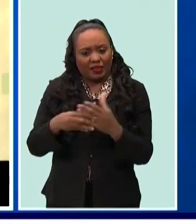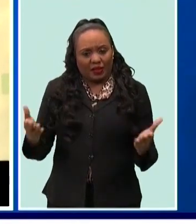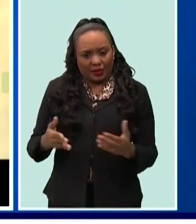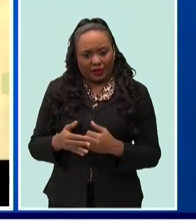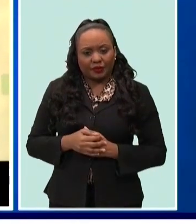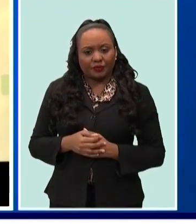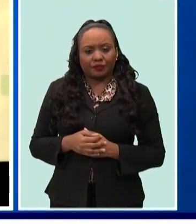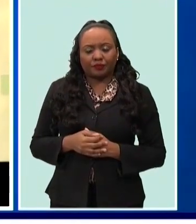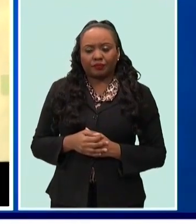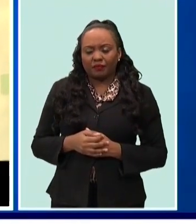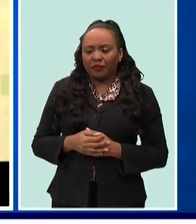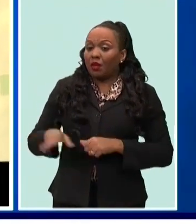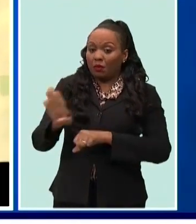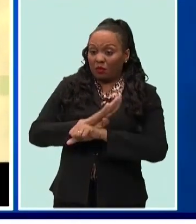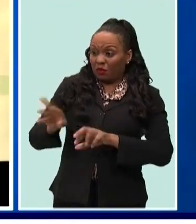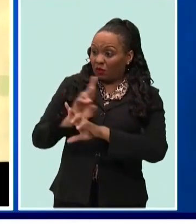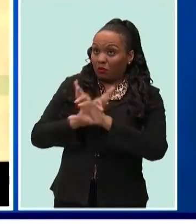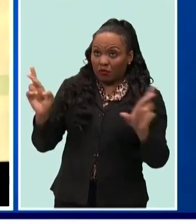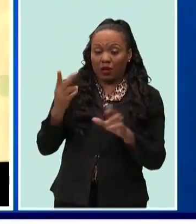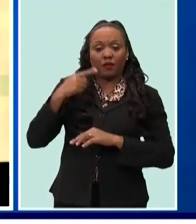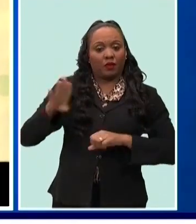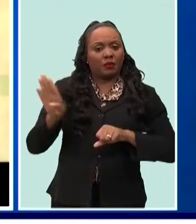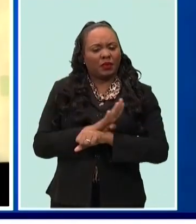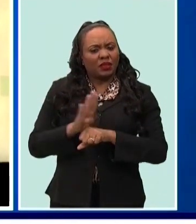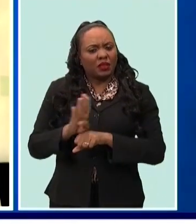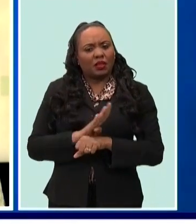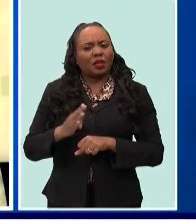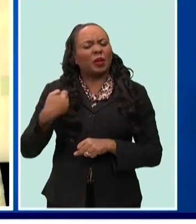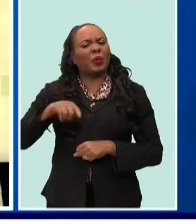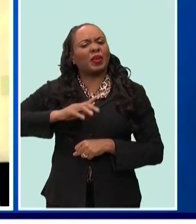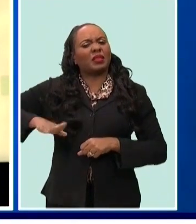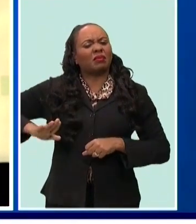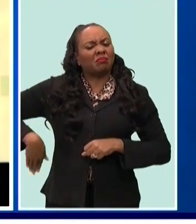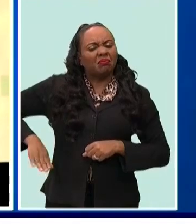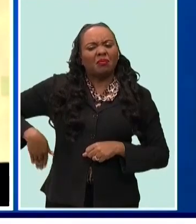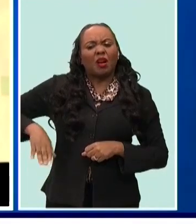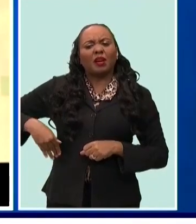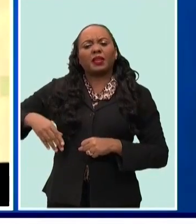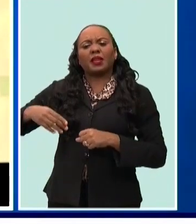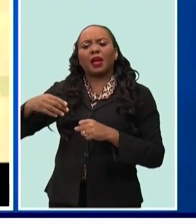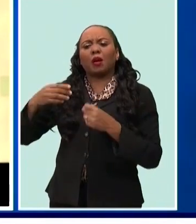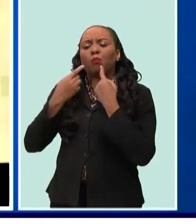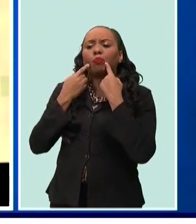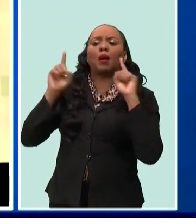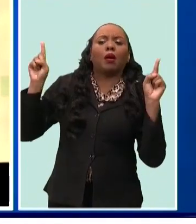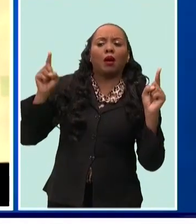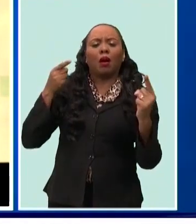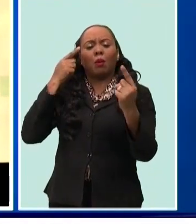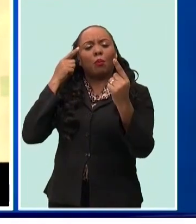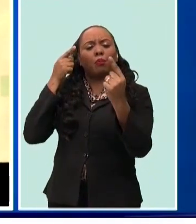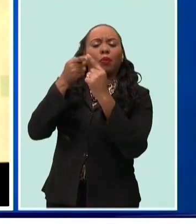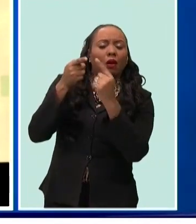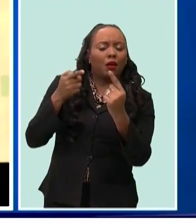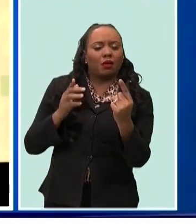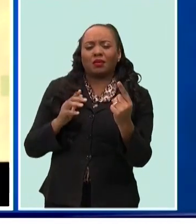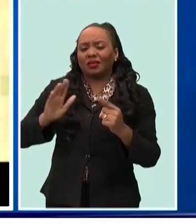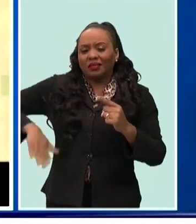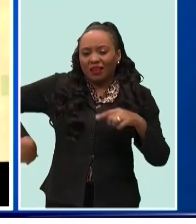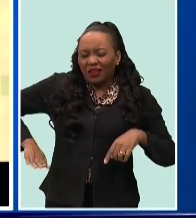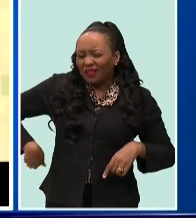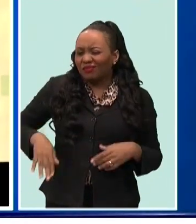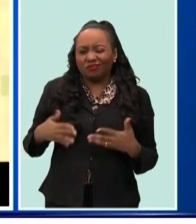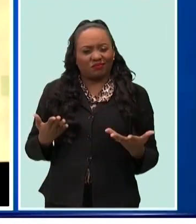for business. That Barbados may not yet have reached its destination of where we want to after a decade of decline. Far